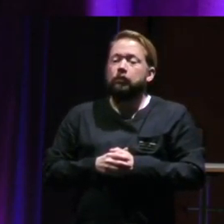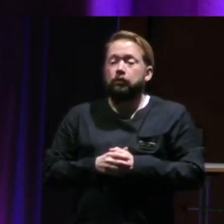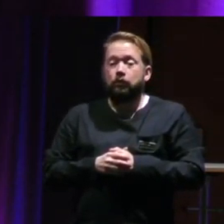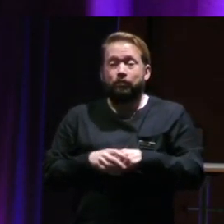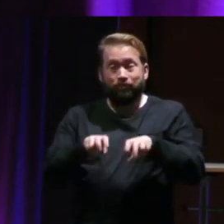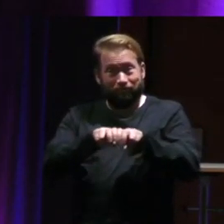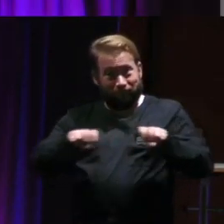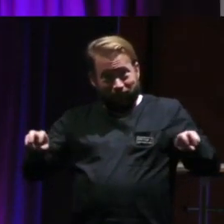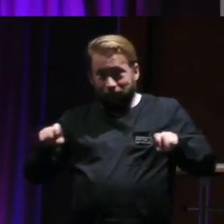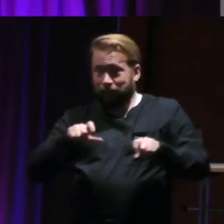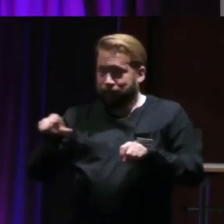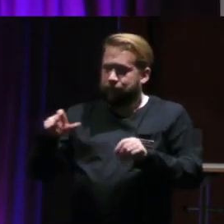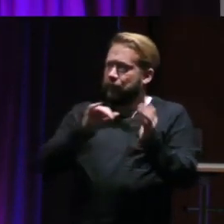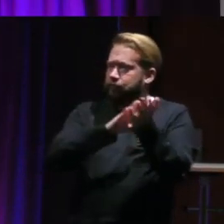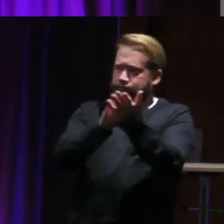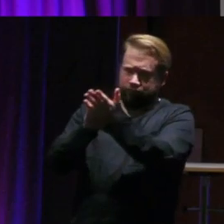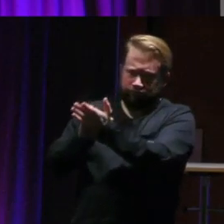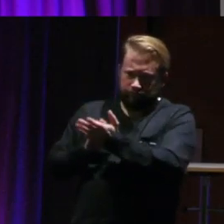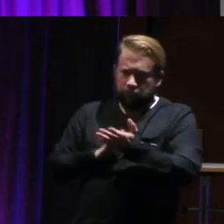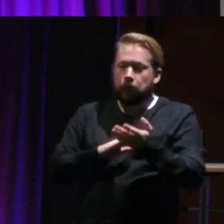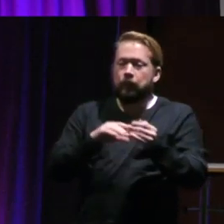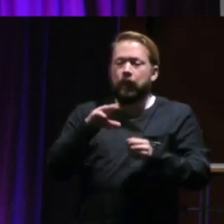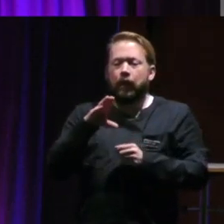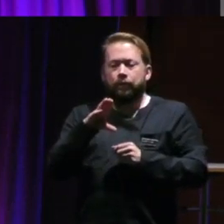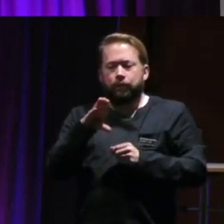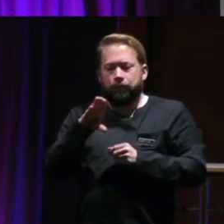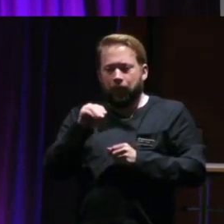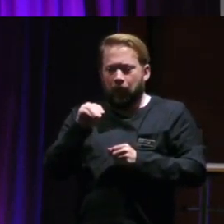Pussy Riot, who will be...